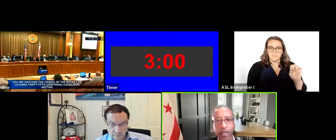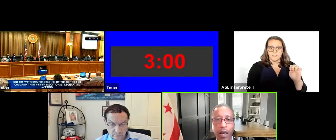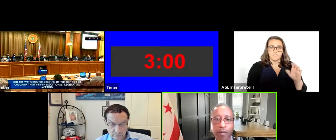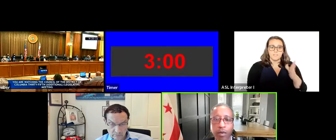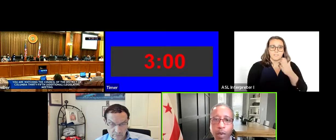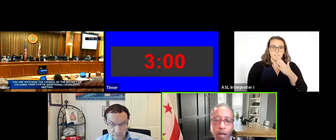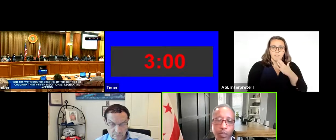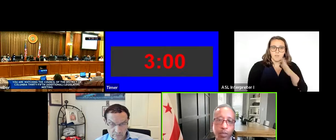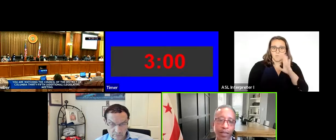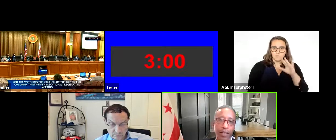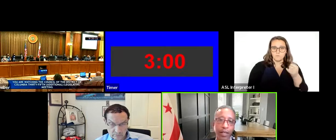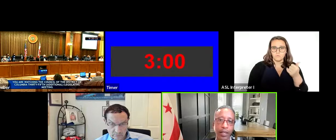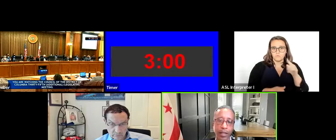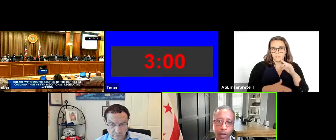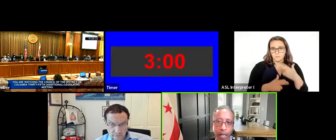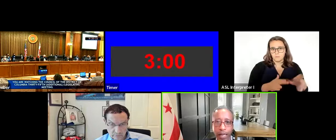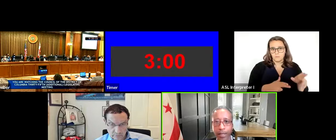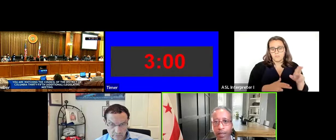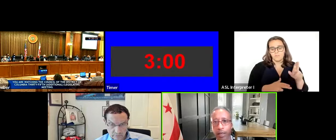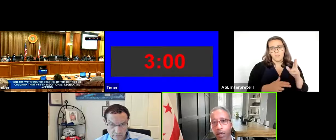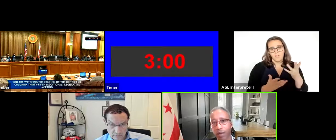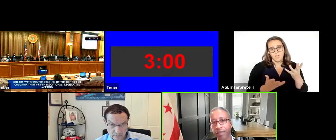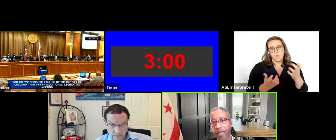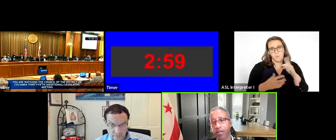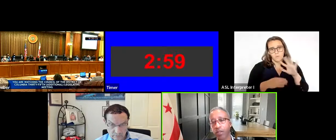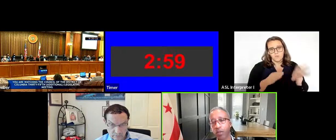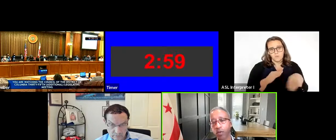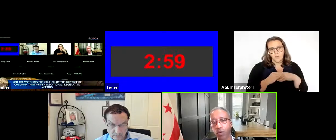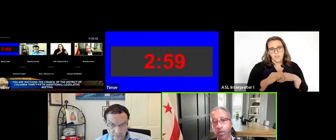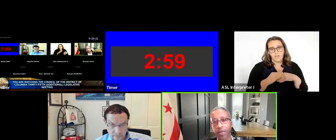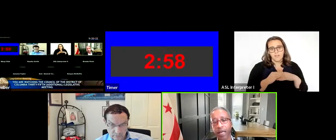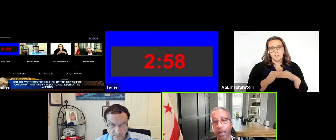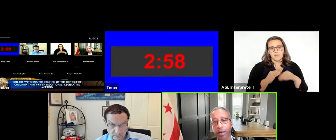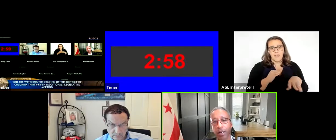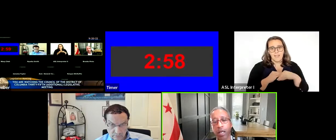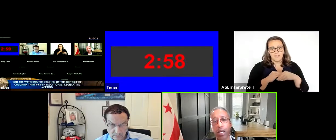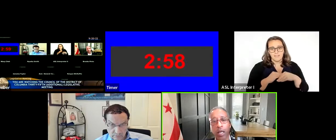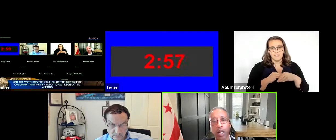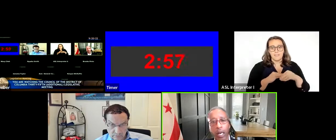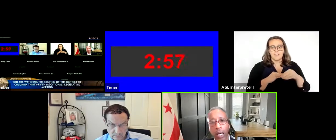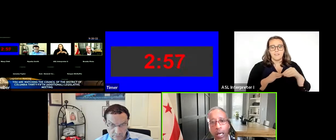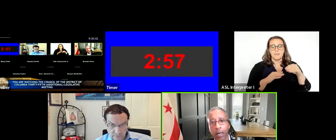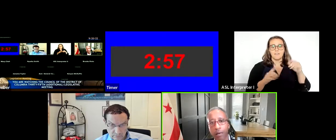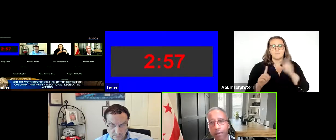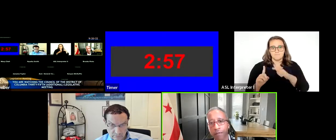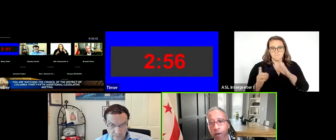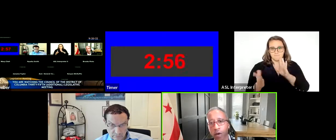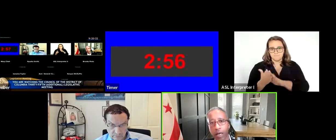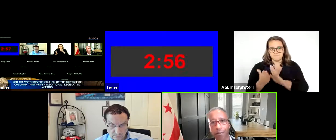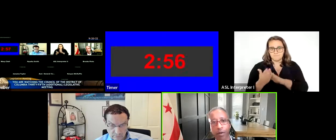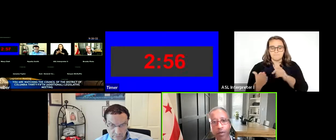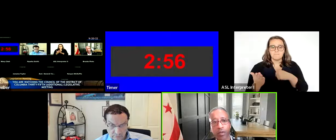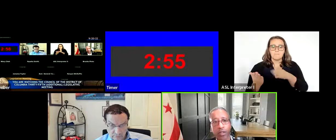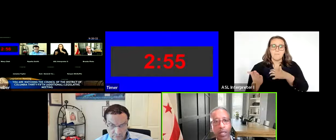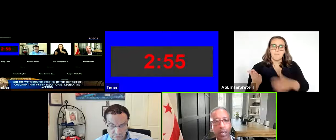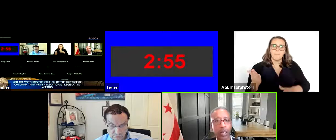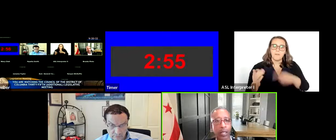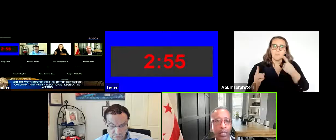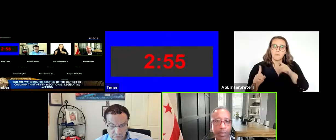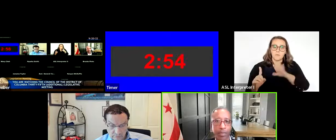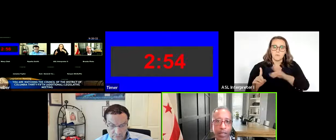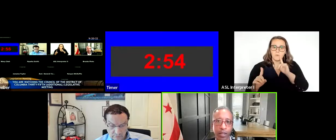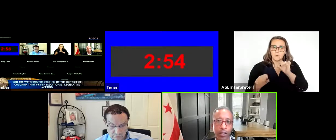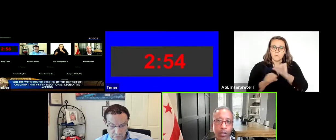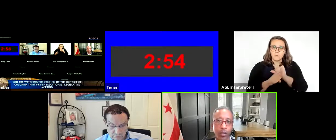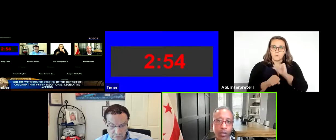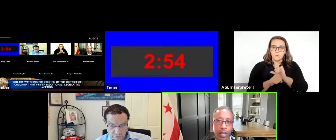I'll try to keep my remarks brief. I did want to add a note of thanks to the mayor for her efforts,